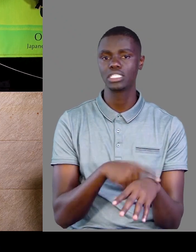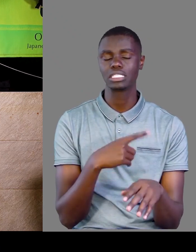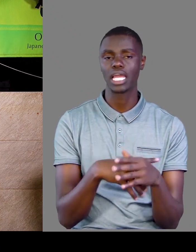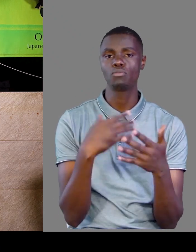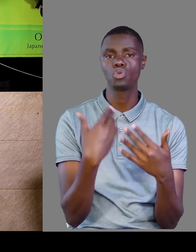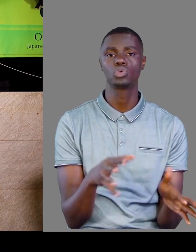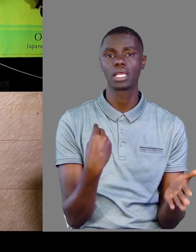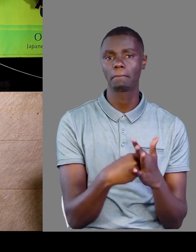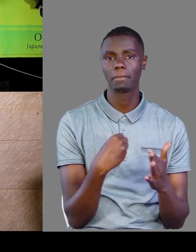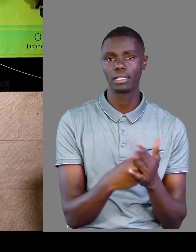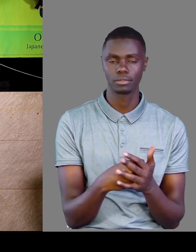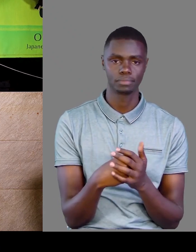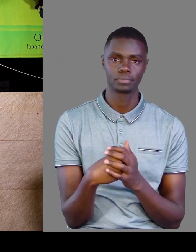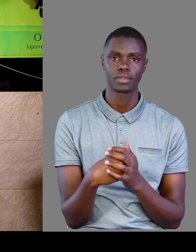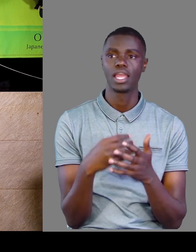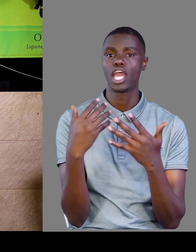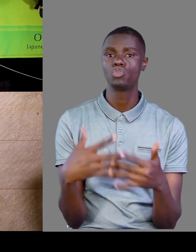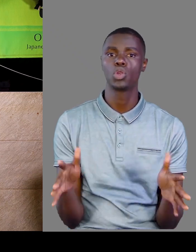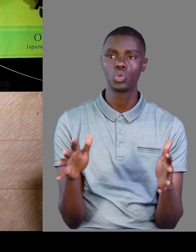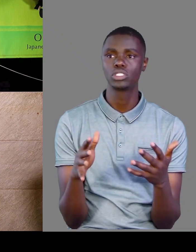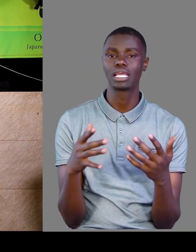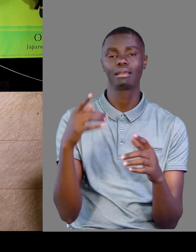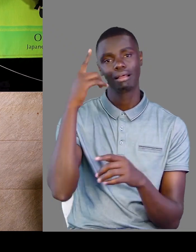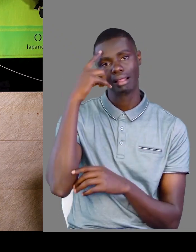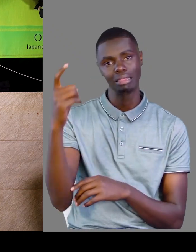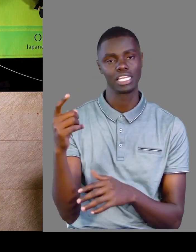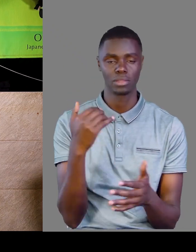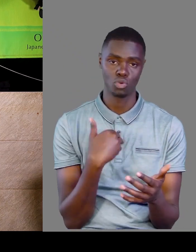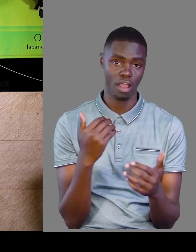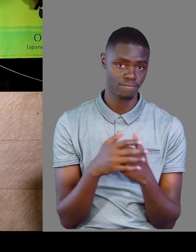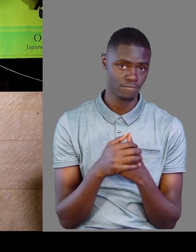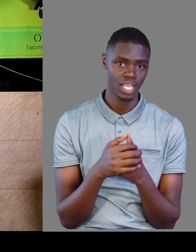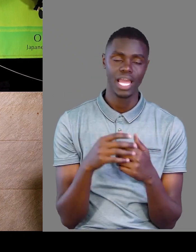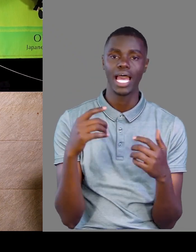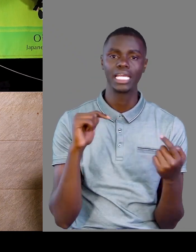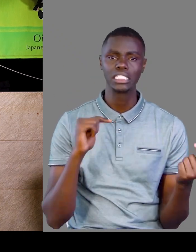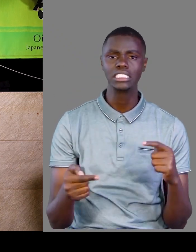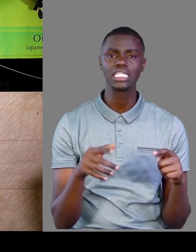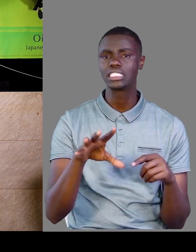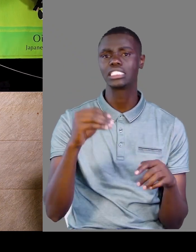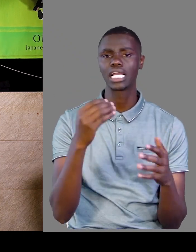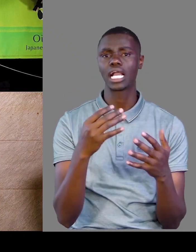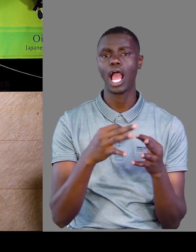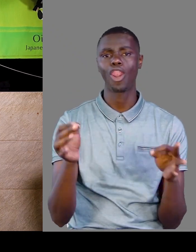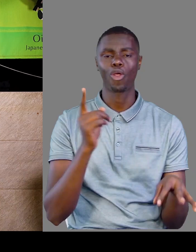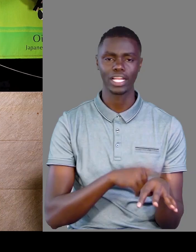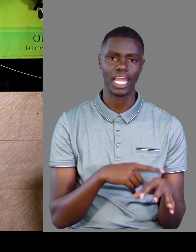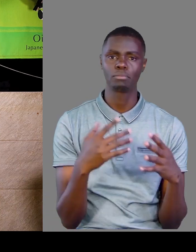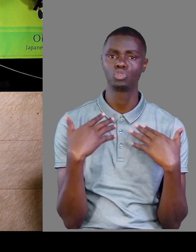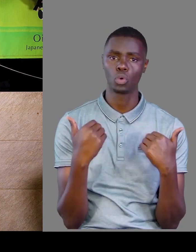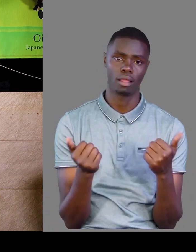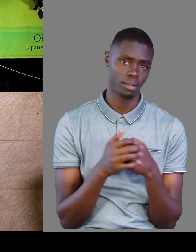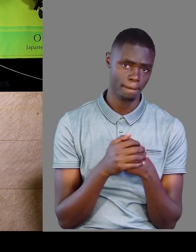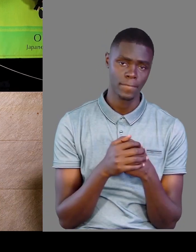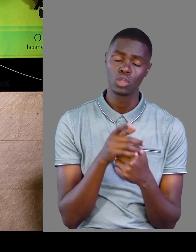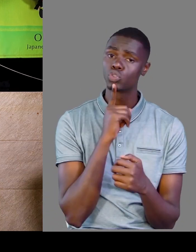time, you're losing money, and you're losing out on the dream that you have. And injuries take a longer time, sometimes a longer time to